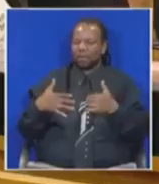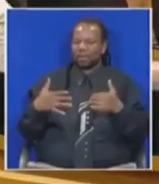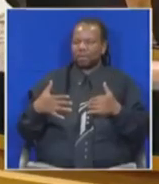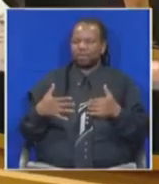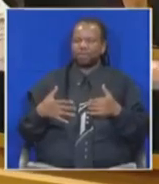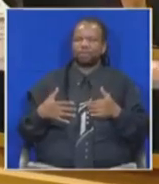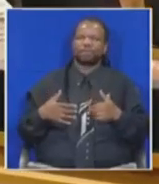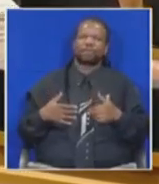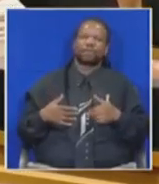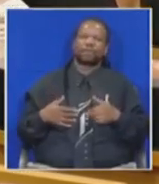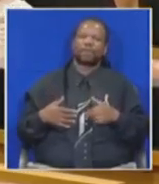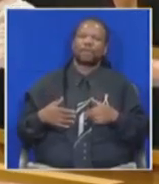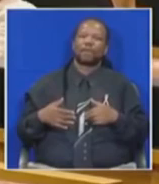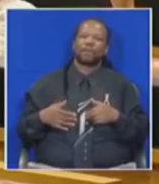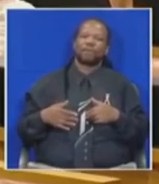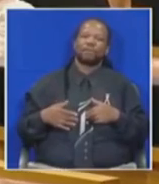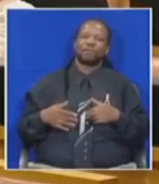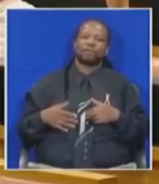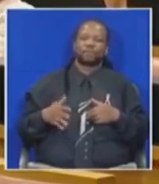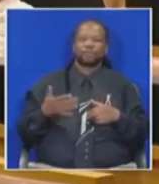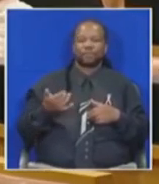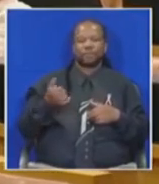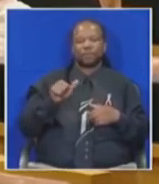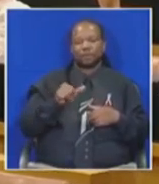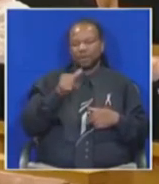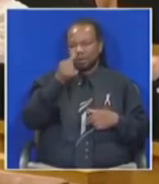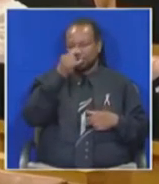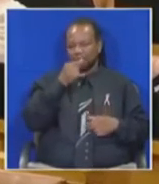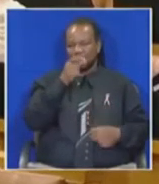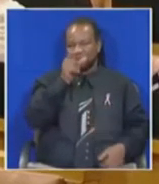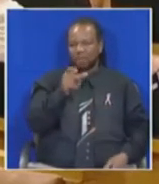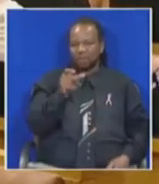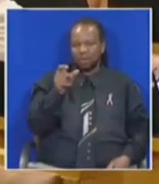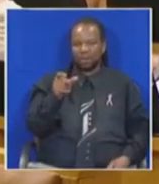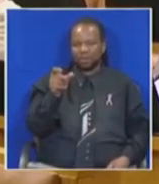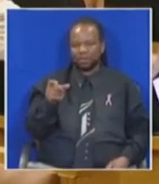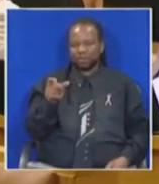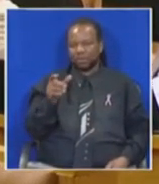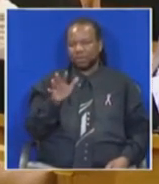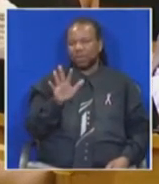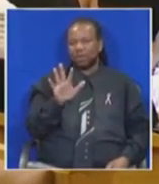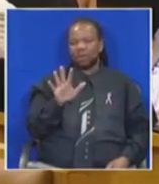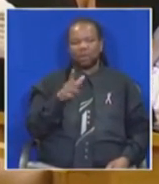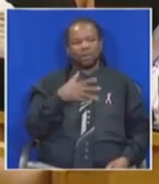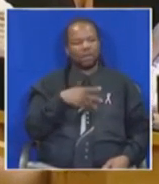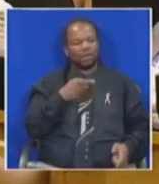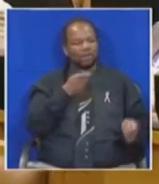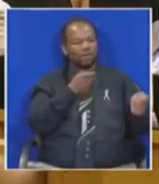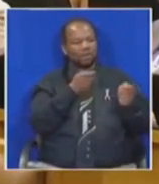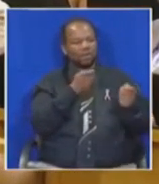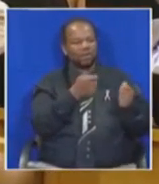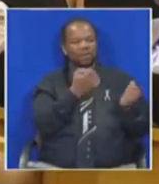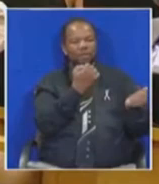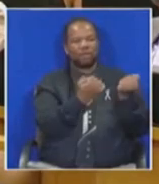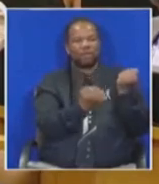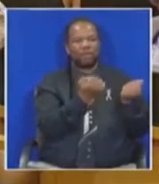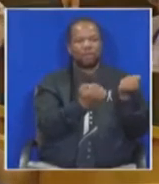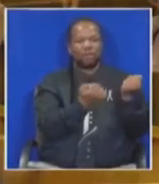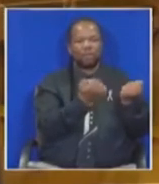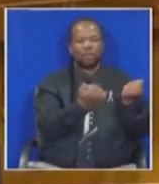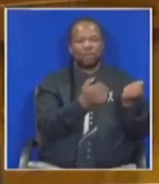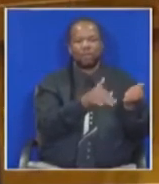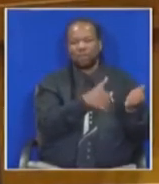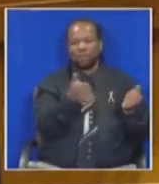the criminals who have hampered and hollowed out the capability of the criminal justice system to bring them to